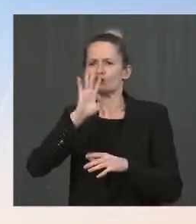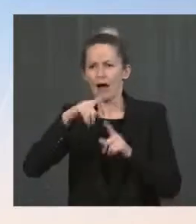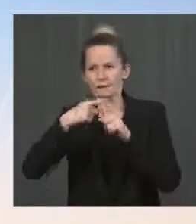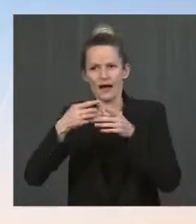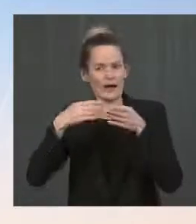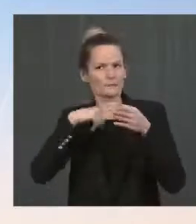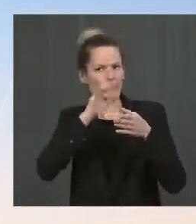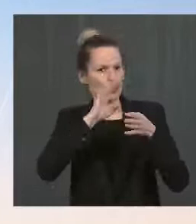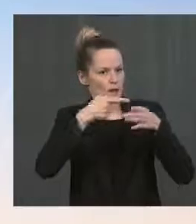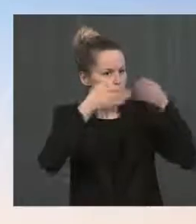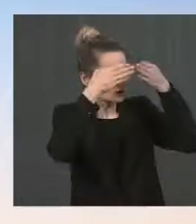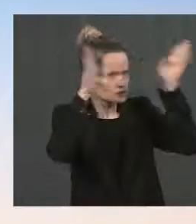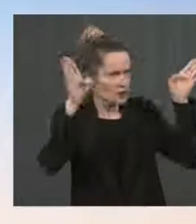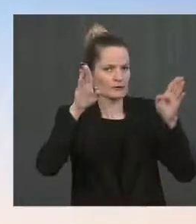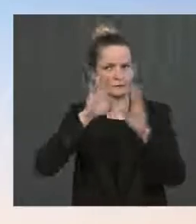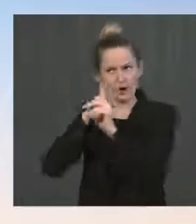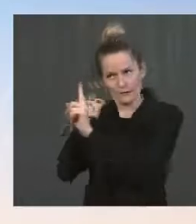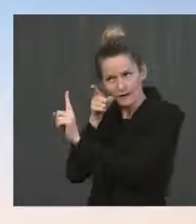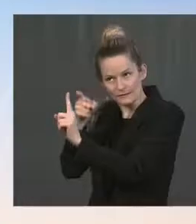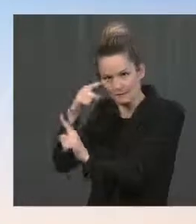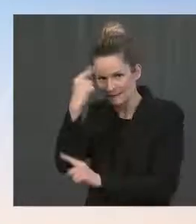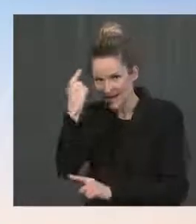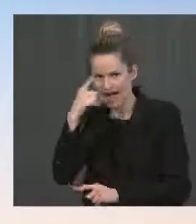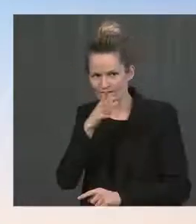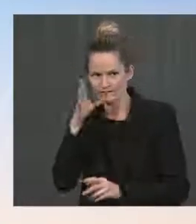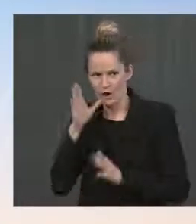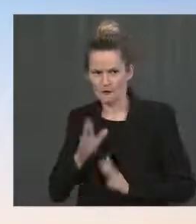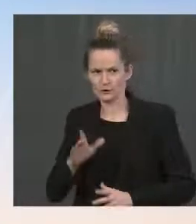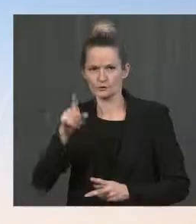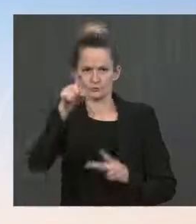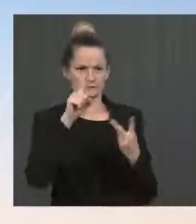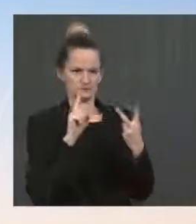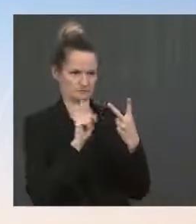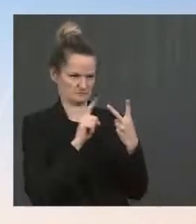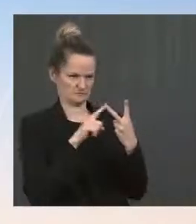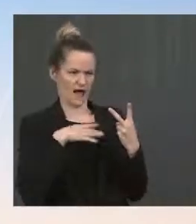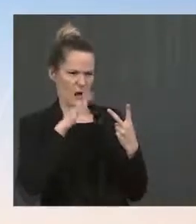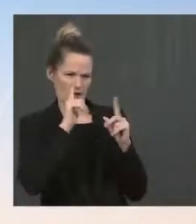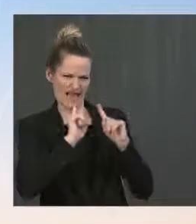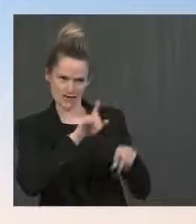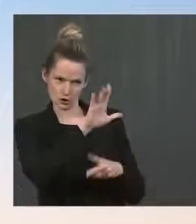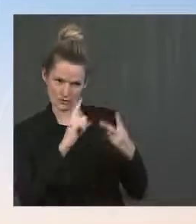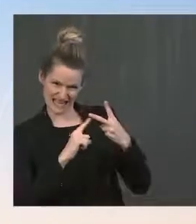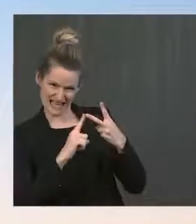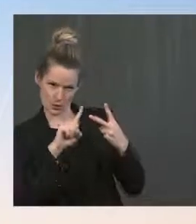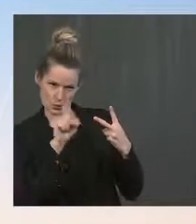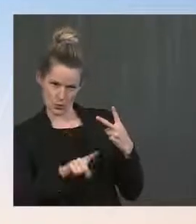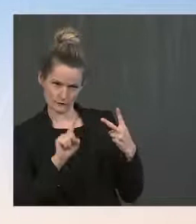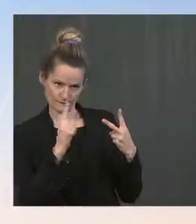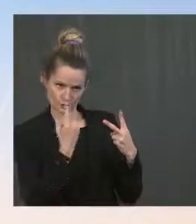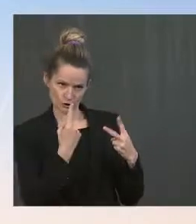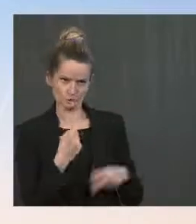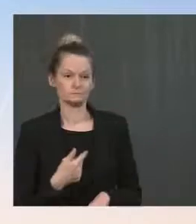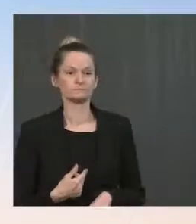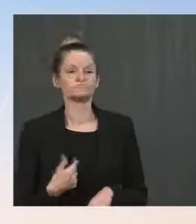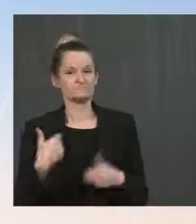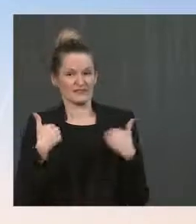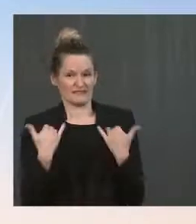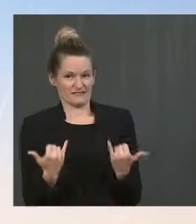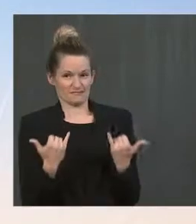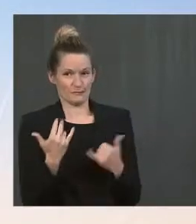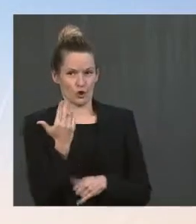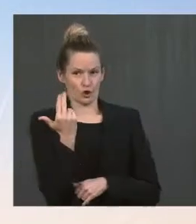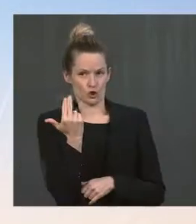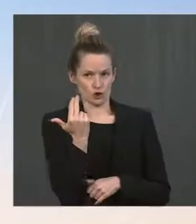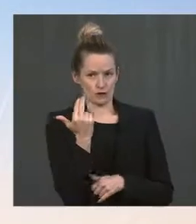Sure. Let me answer that question, the last question first. There are now 13 separate lawsuits that are directed at the debt relief efforts that were